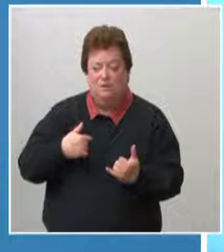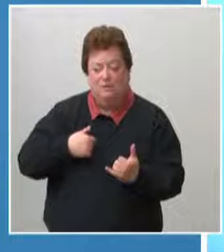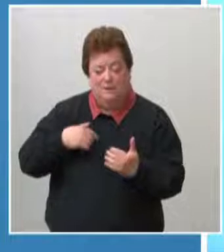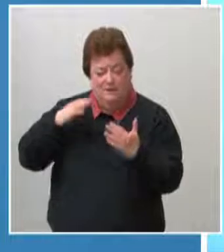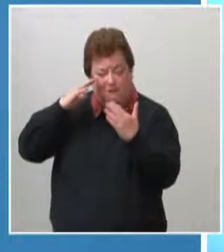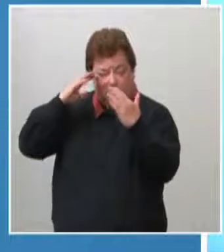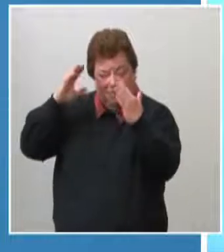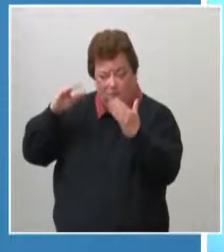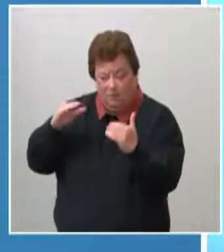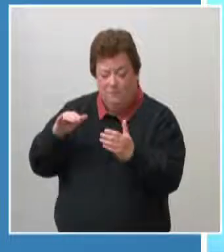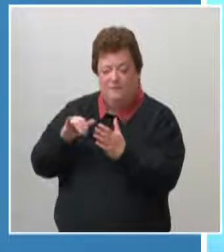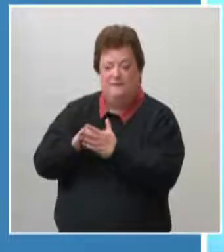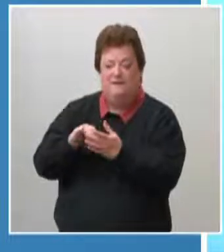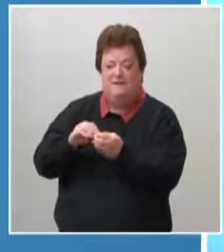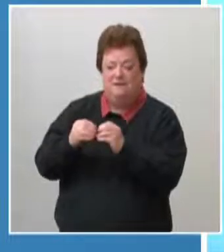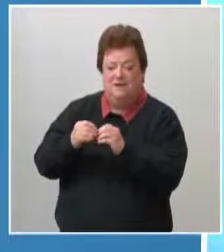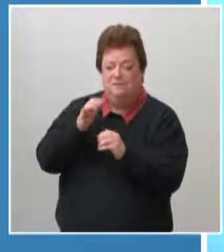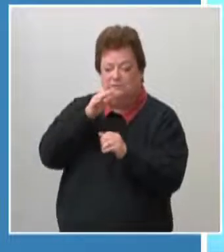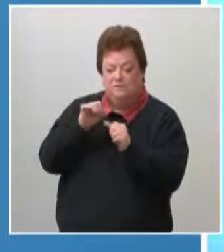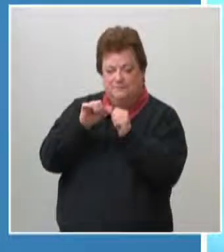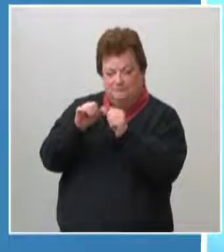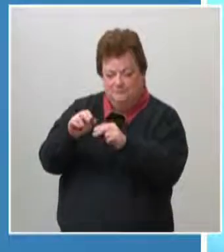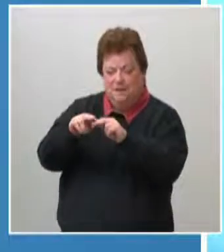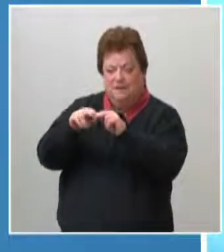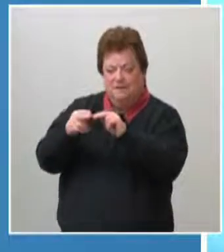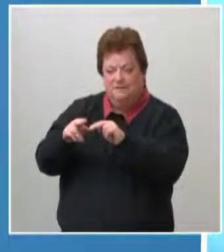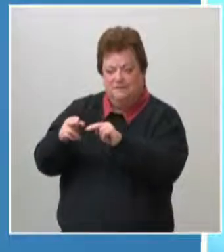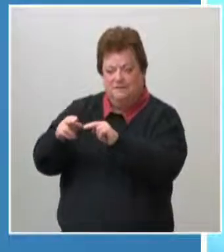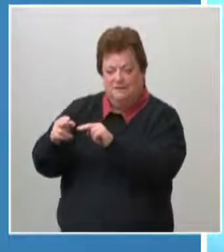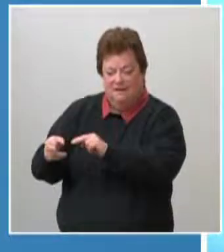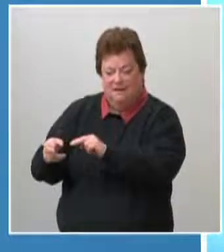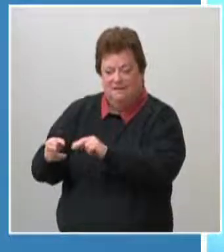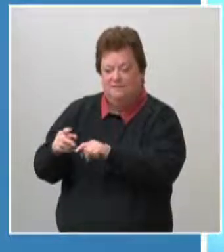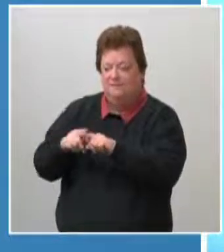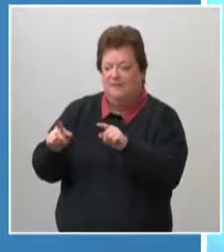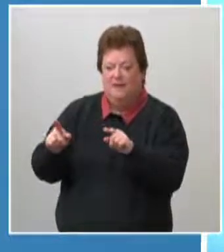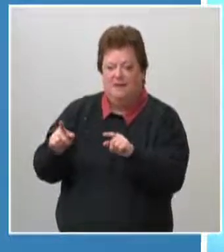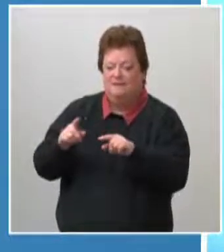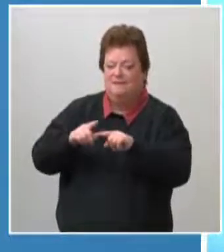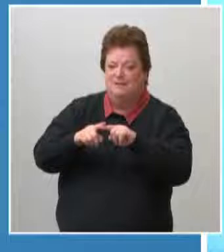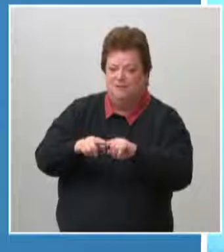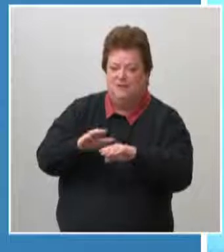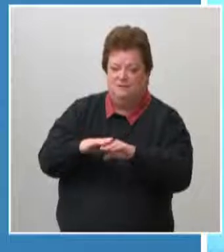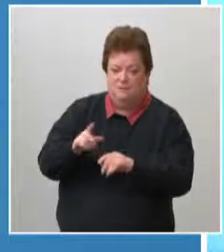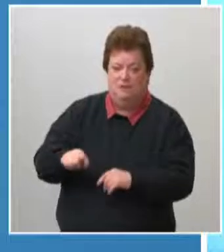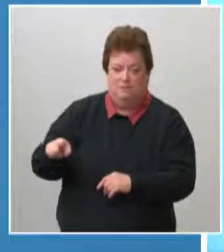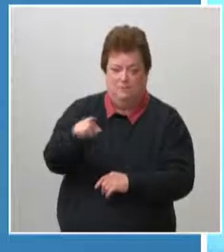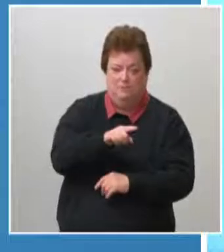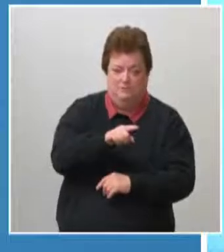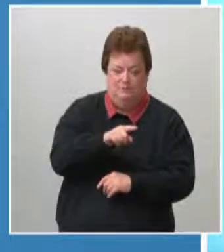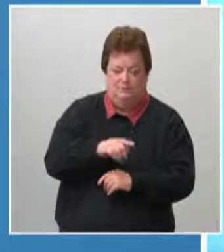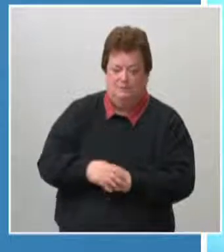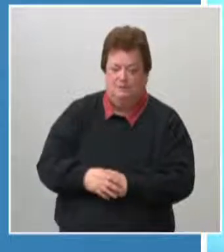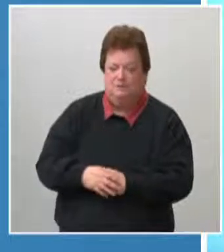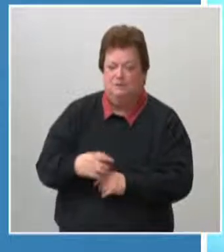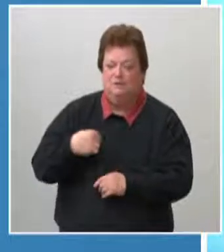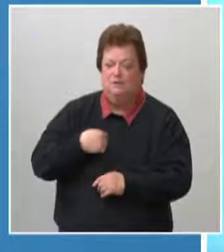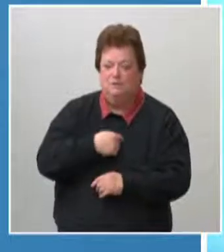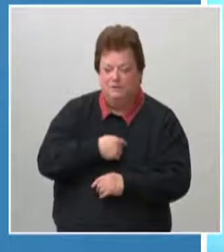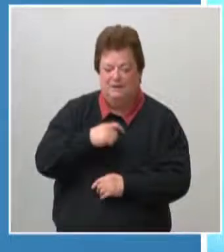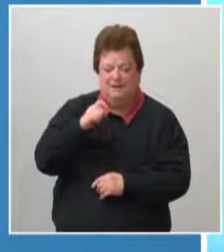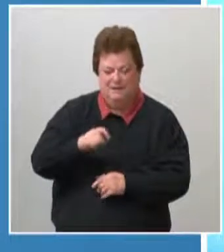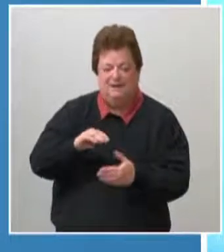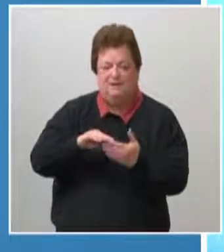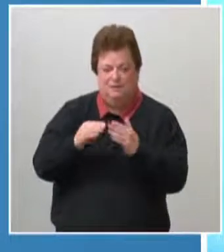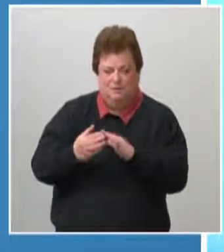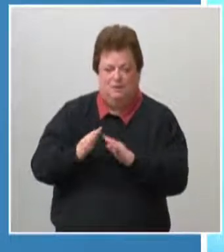hopeful the numbers will continue to decline, but it depends on you. We need the